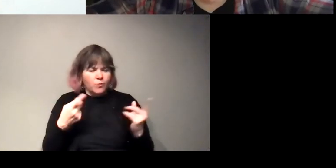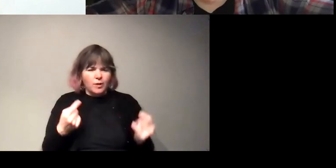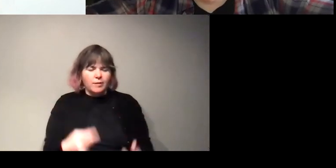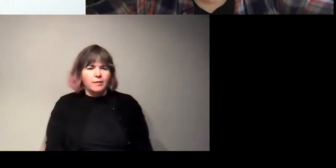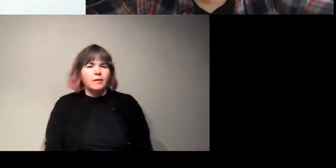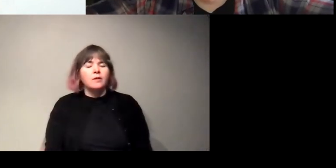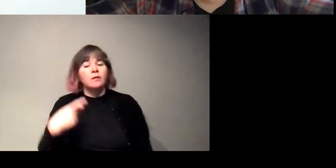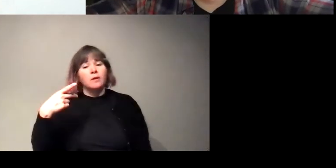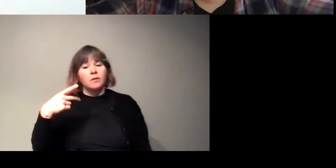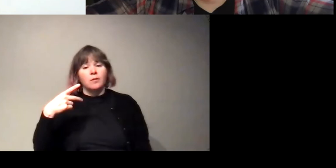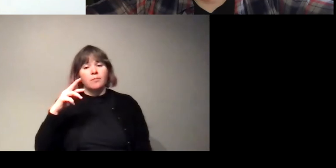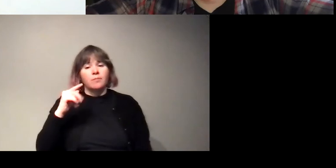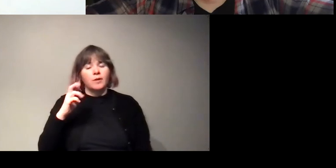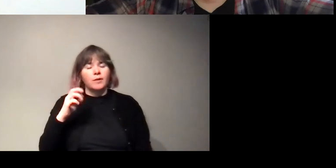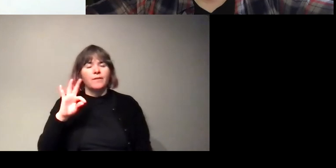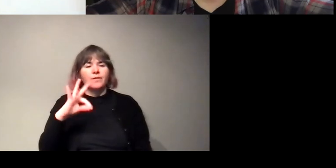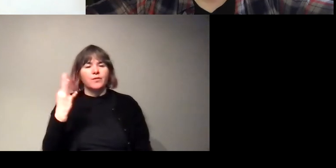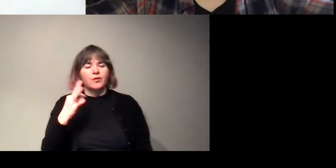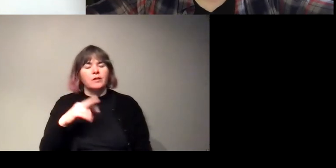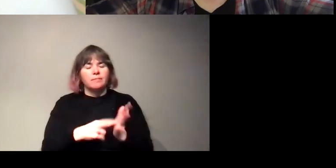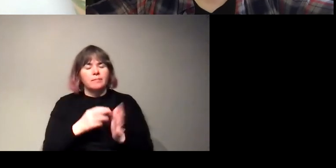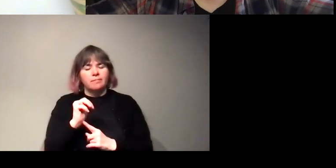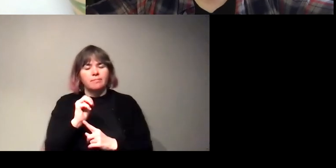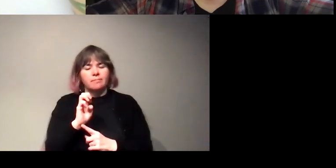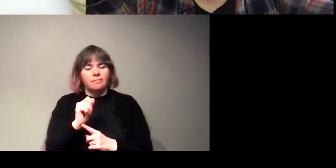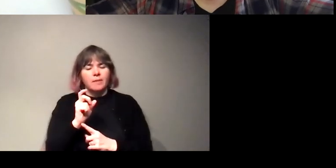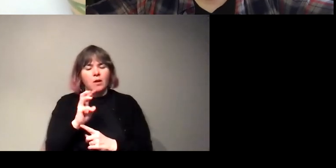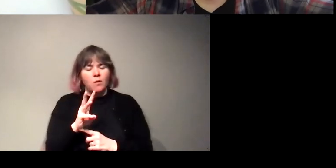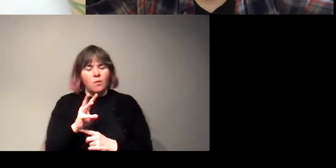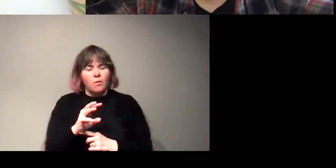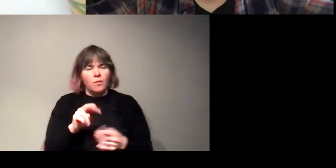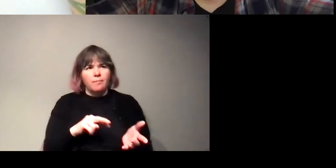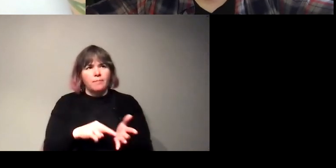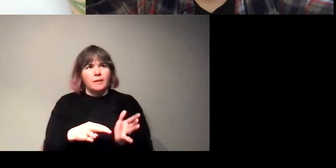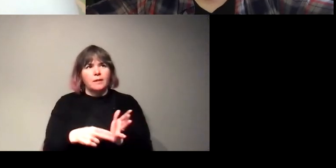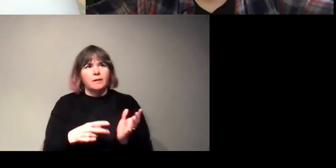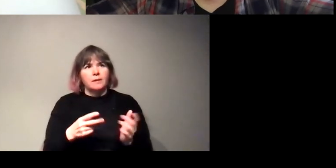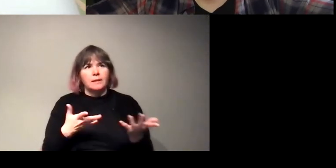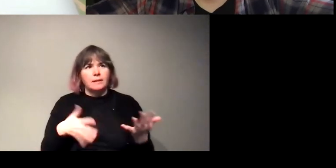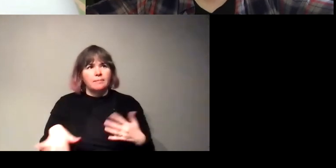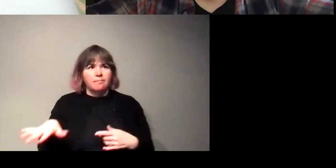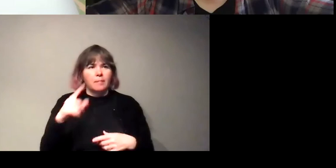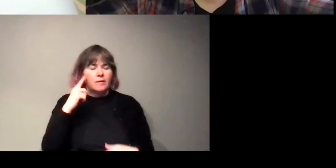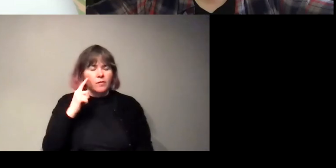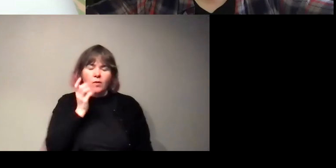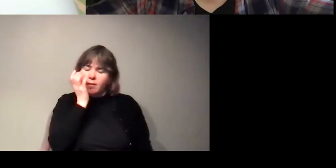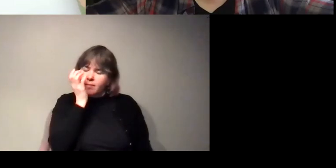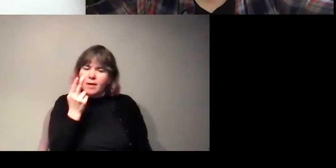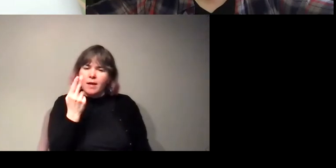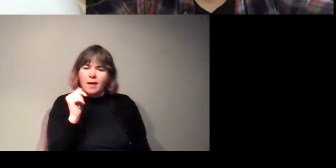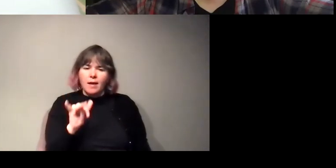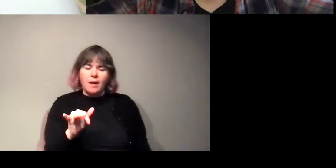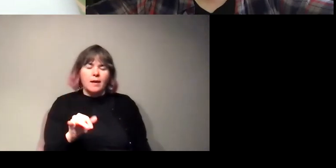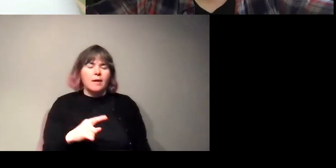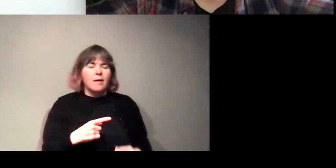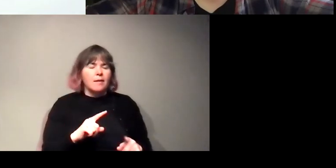So prairie from the French technically means meadow, which is like something, a space for haying. But close